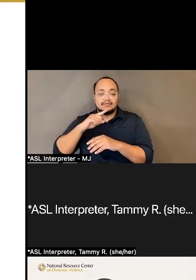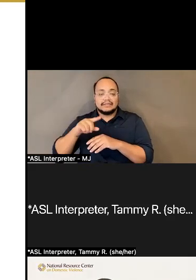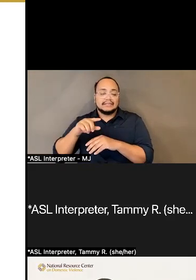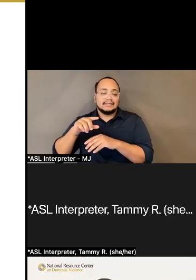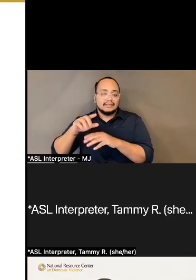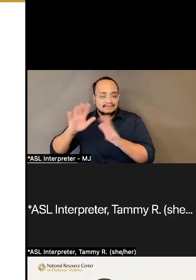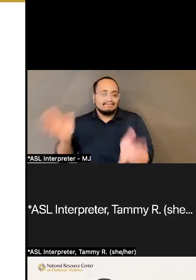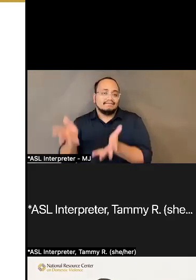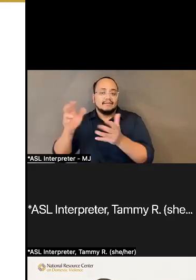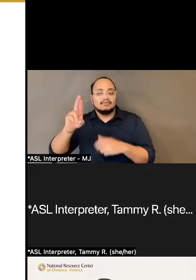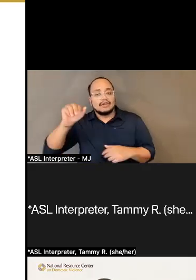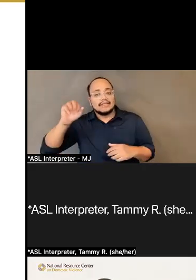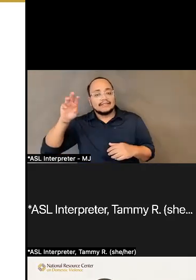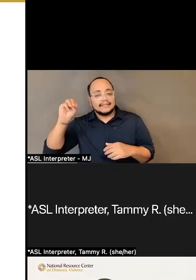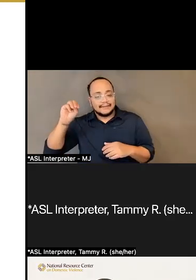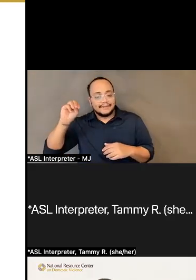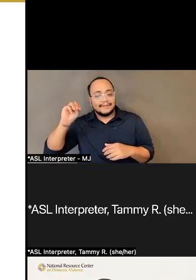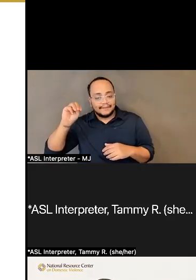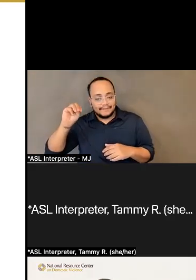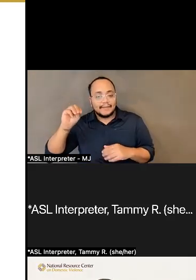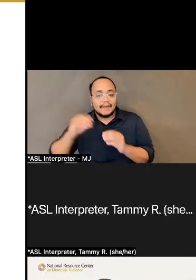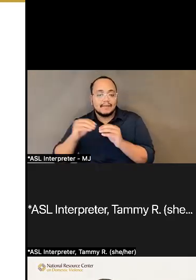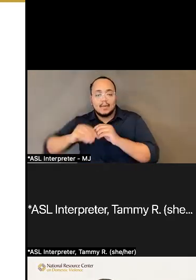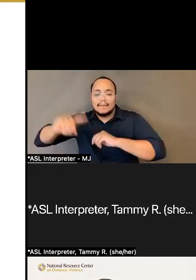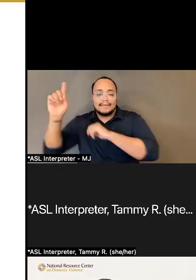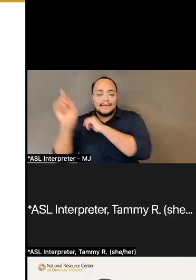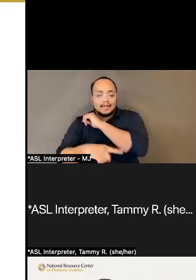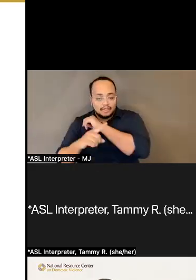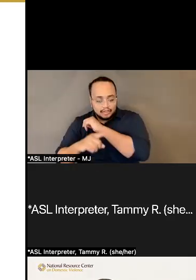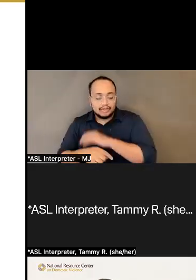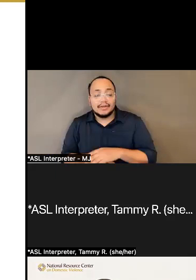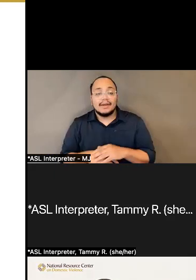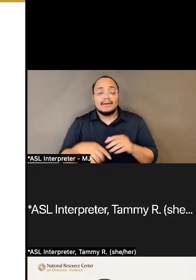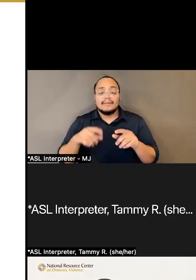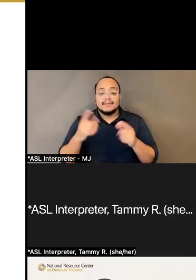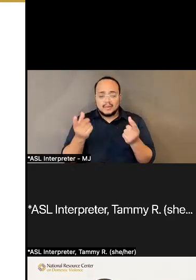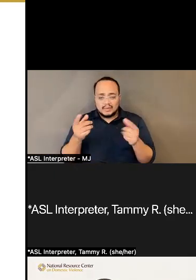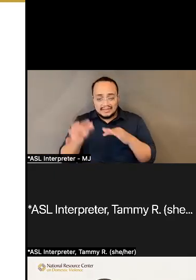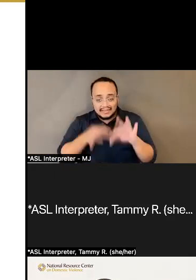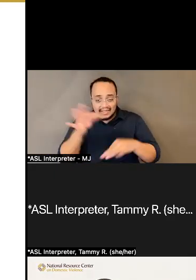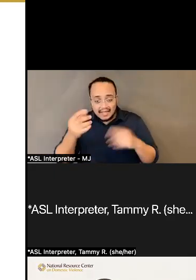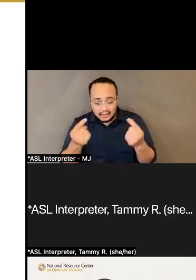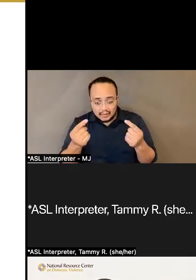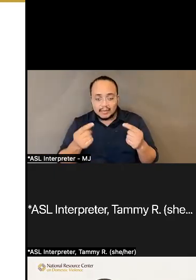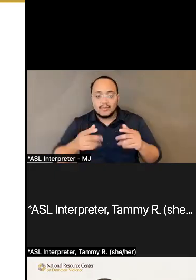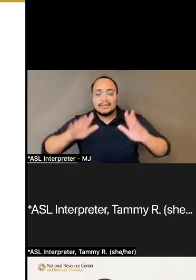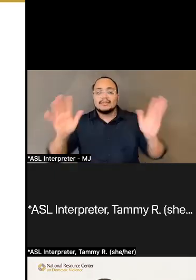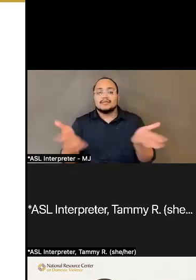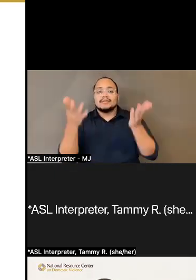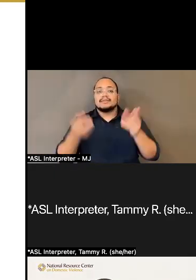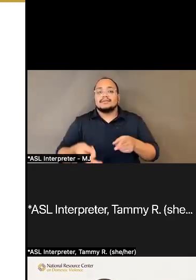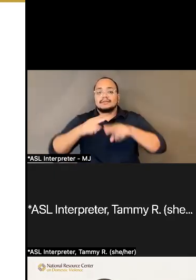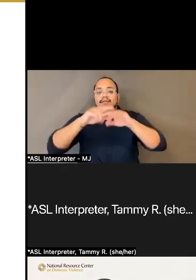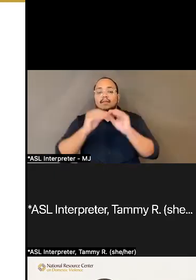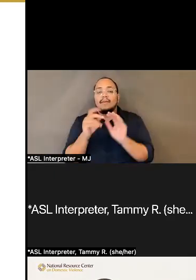responses and survivor narratives, and increase development of policy solutions that create